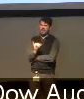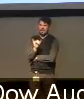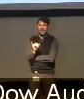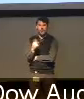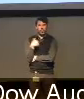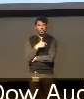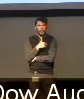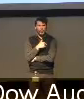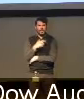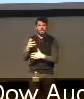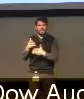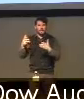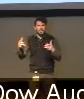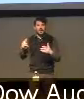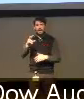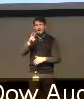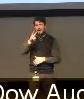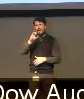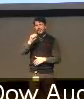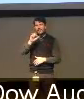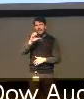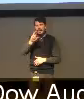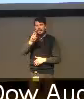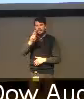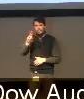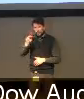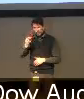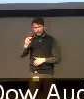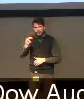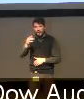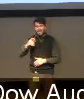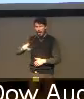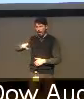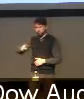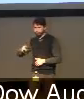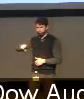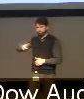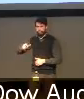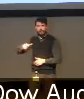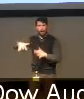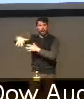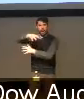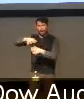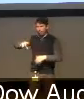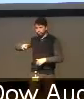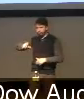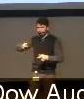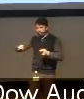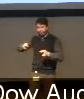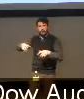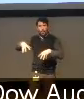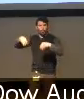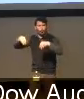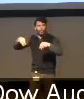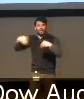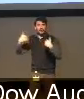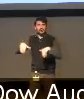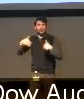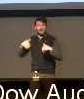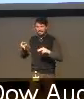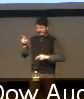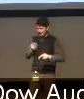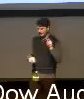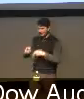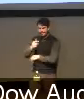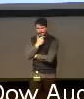functions, which was the vacuum or the air that we needed to use for suctioning. But again, looking to the people who were doing the work and including their